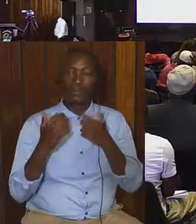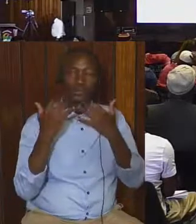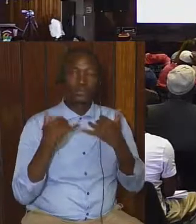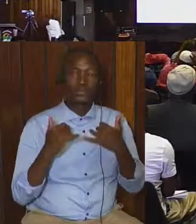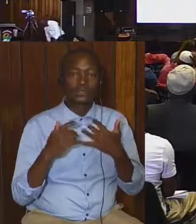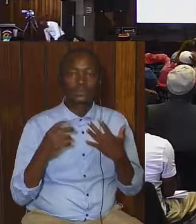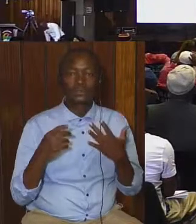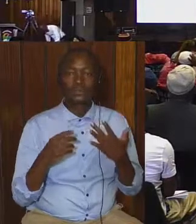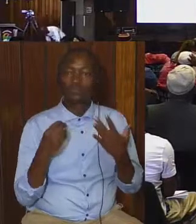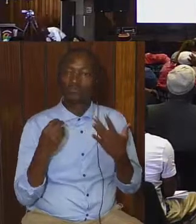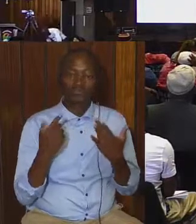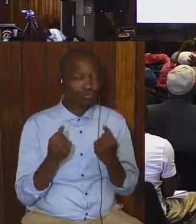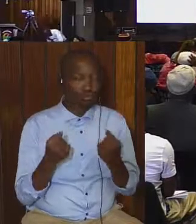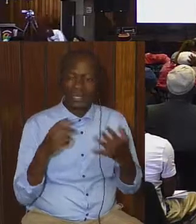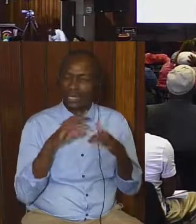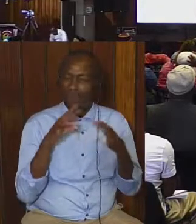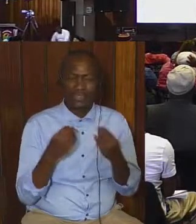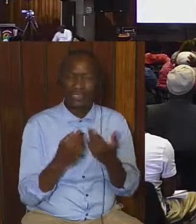zonke lezi zinto lezi.